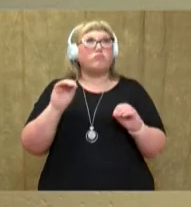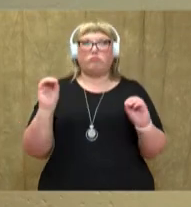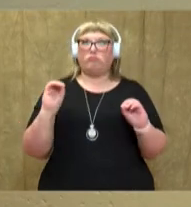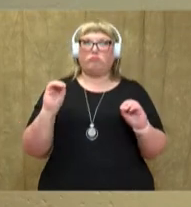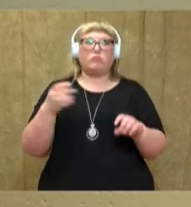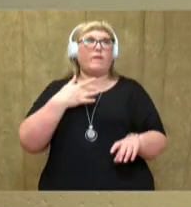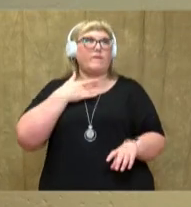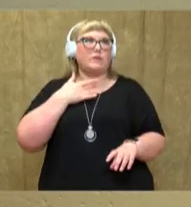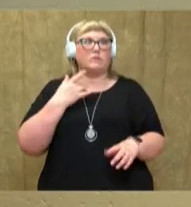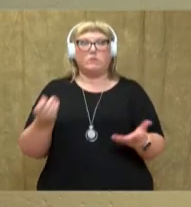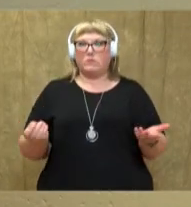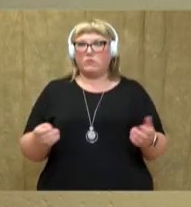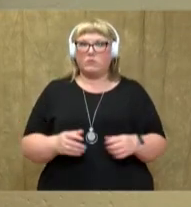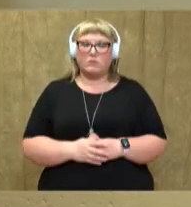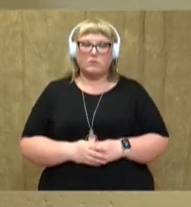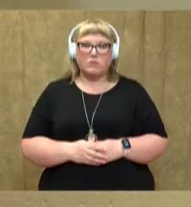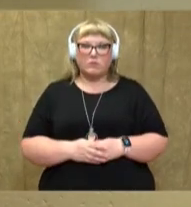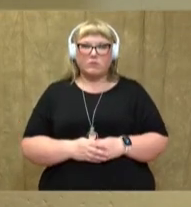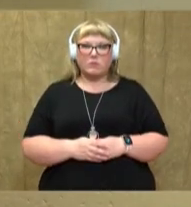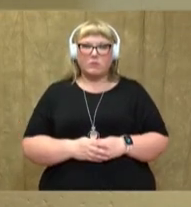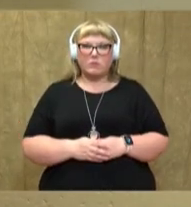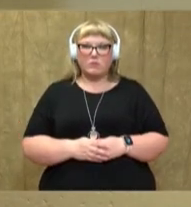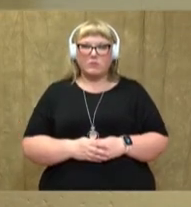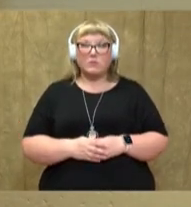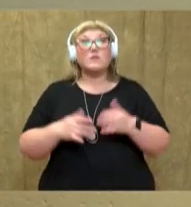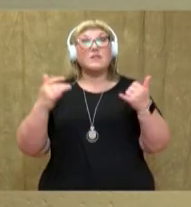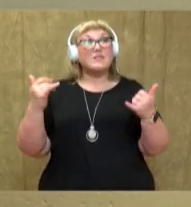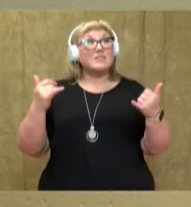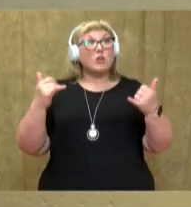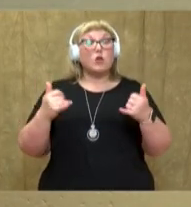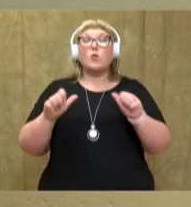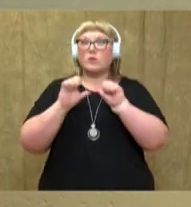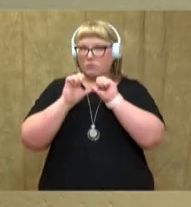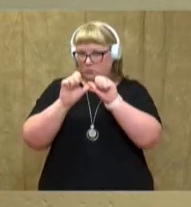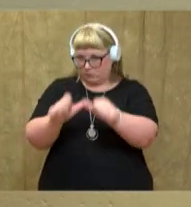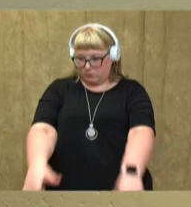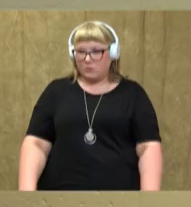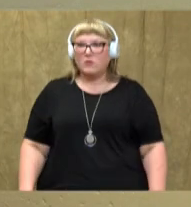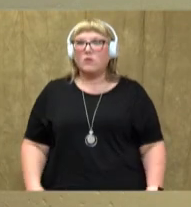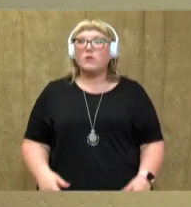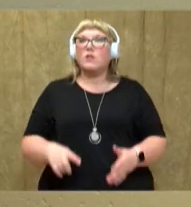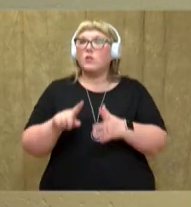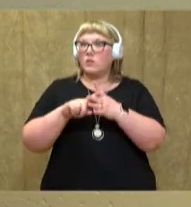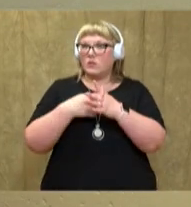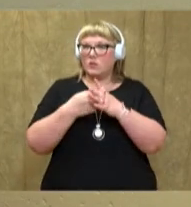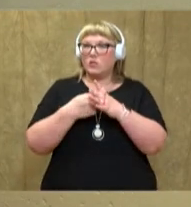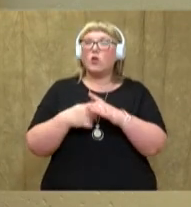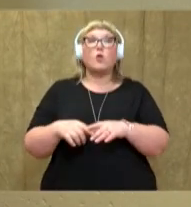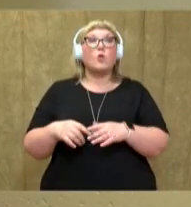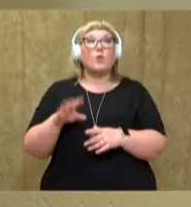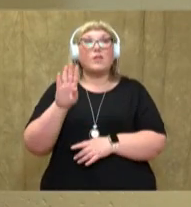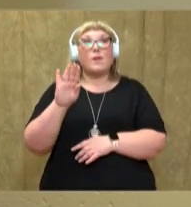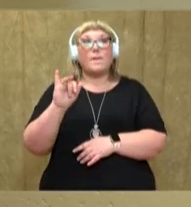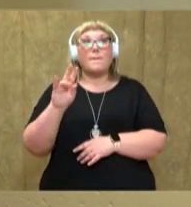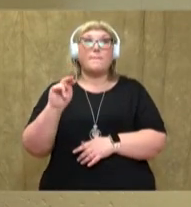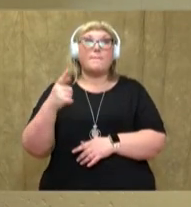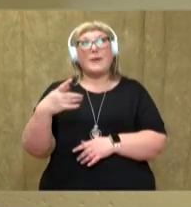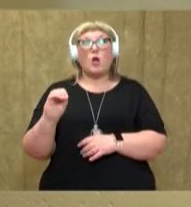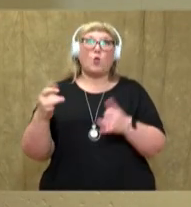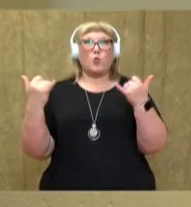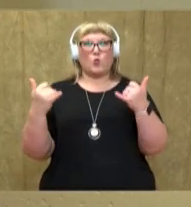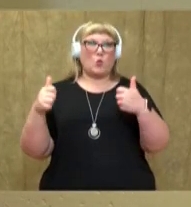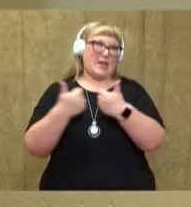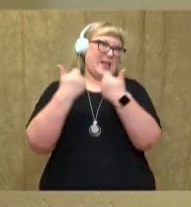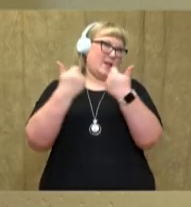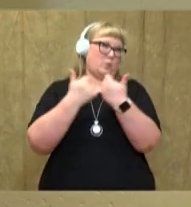no vibration there, friends. Good job. So today we're gonna keep going and we're gonna get started with our bingo today. For